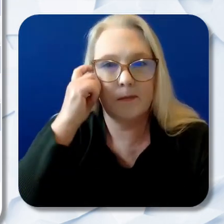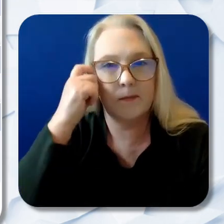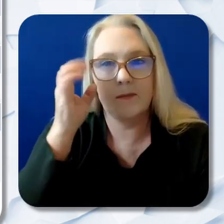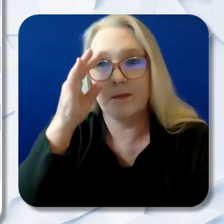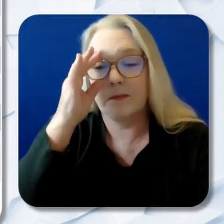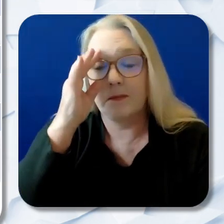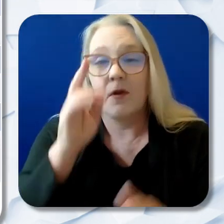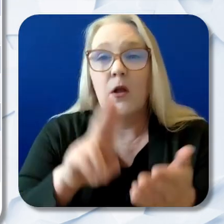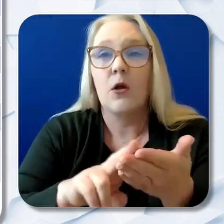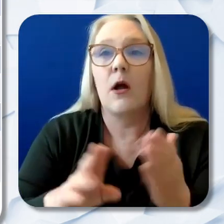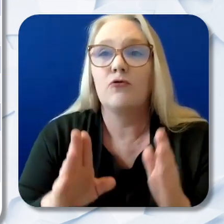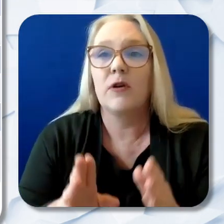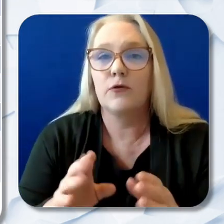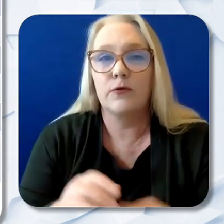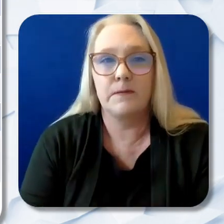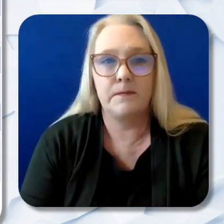Contractors. As you can see